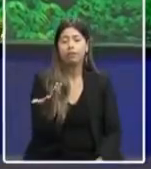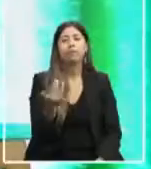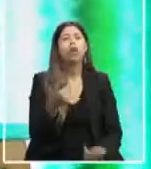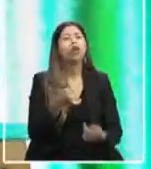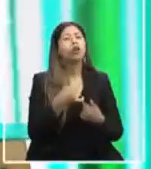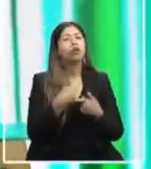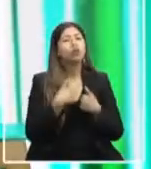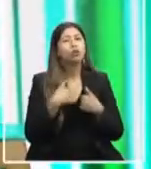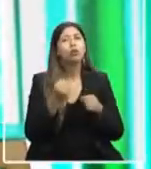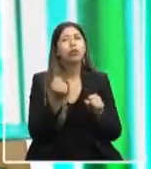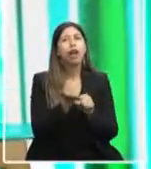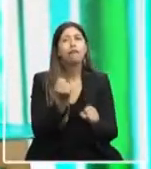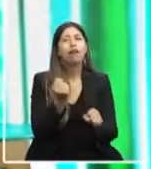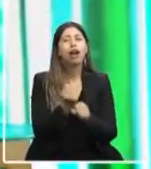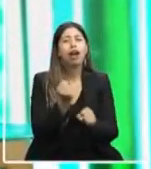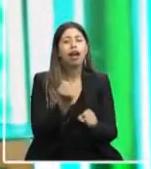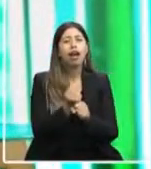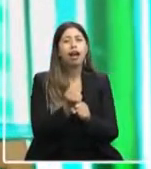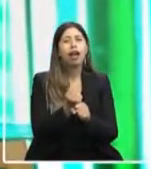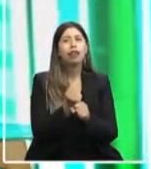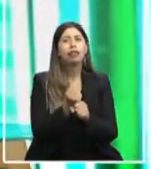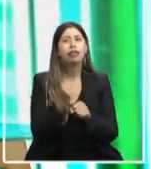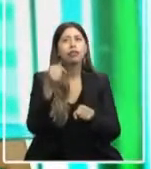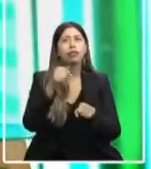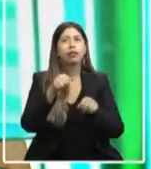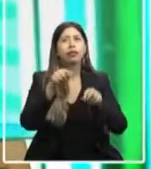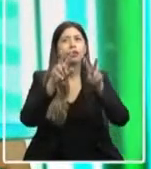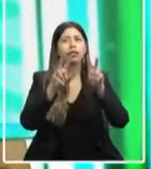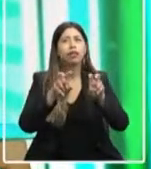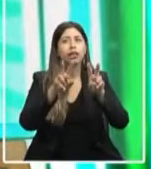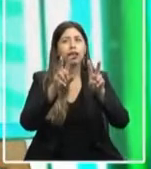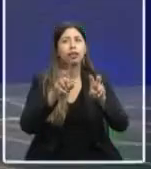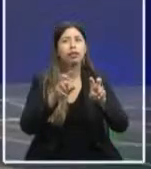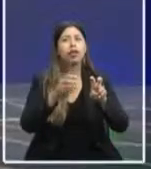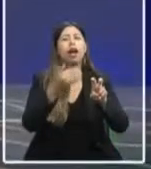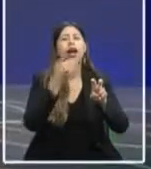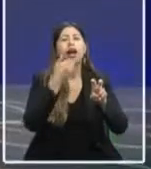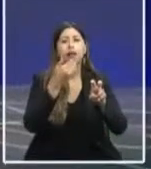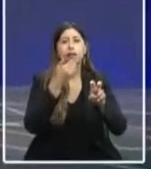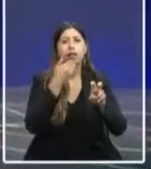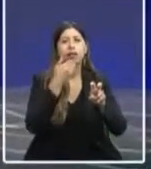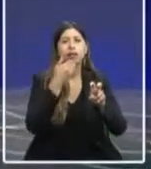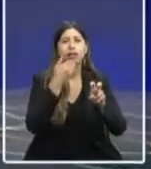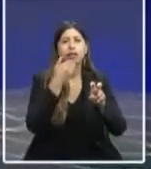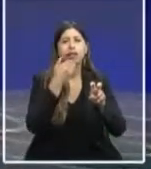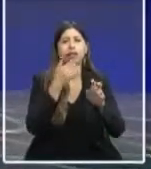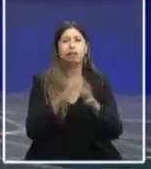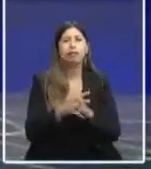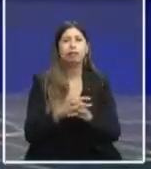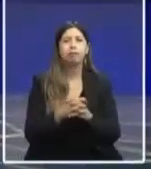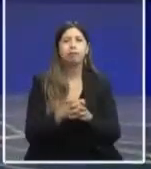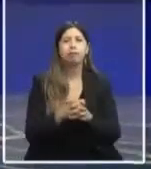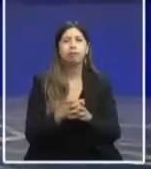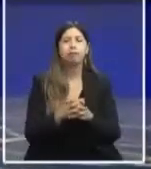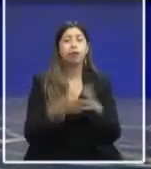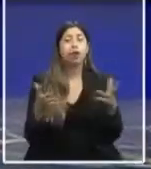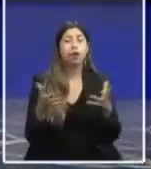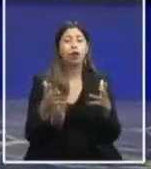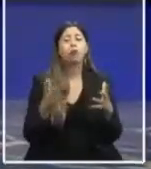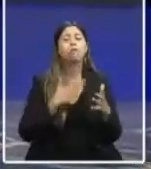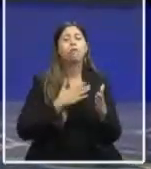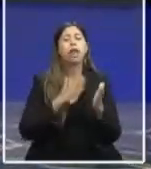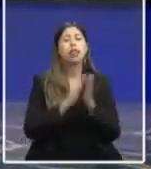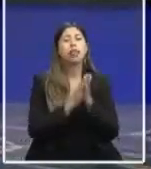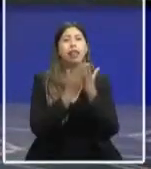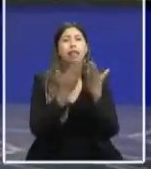for 50 years. I produced 6 books on it. And, well, specialists have enjoyed reading them, have